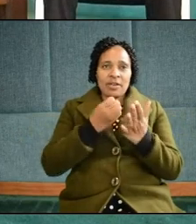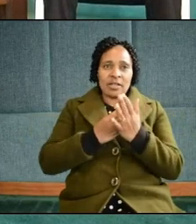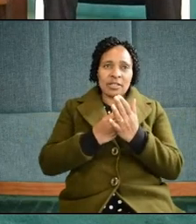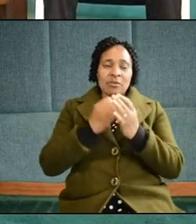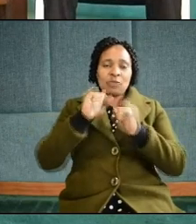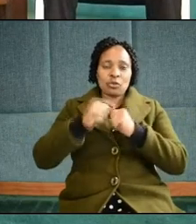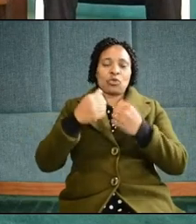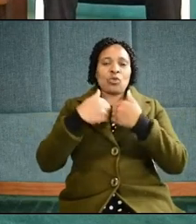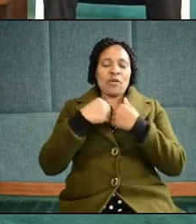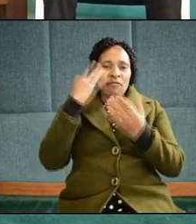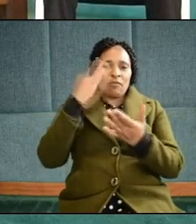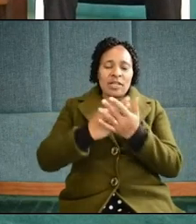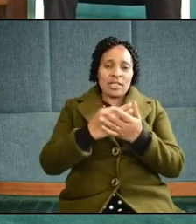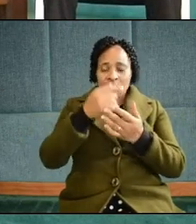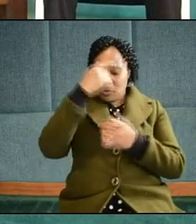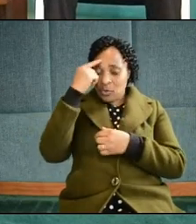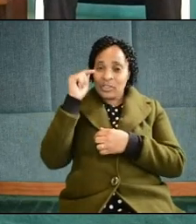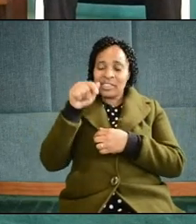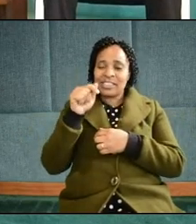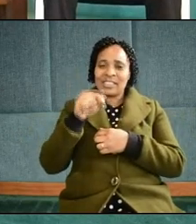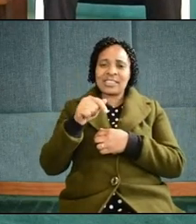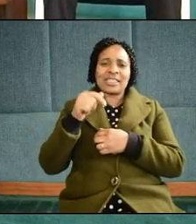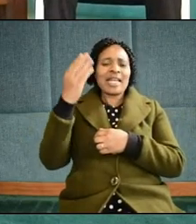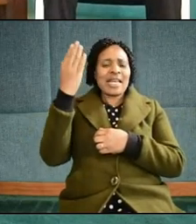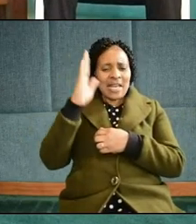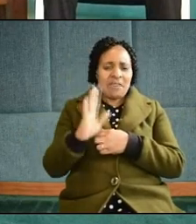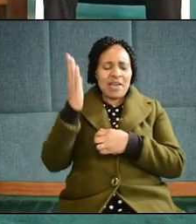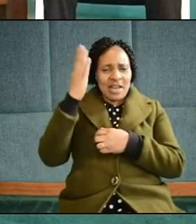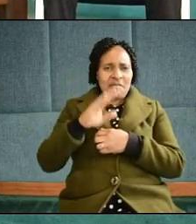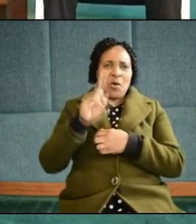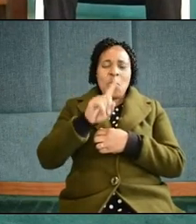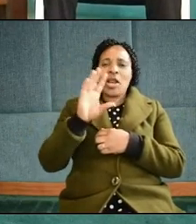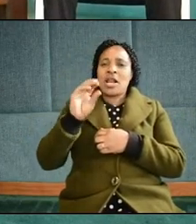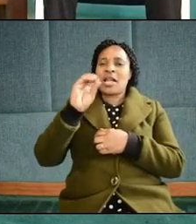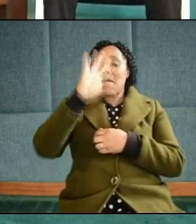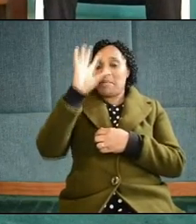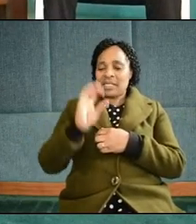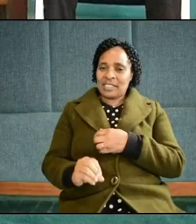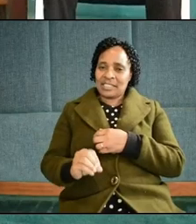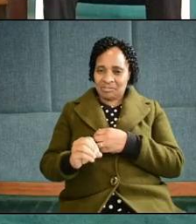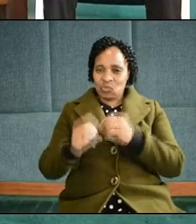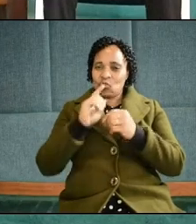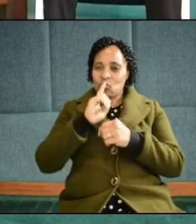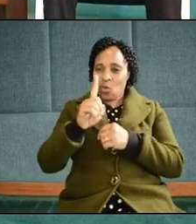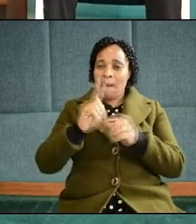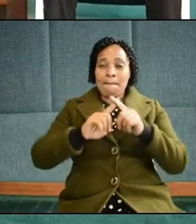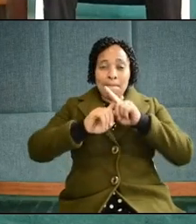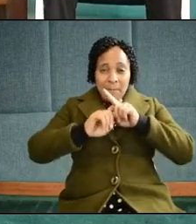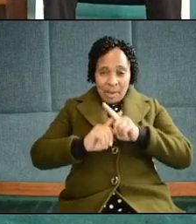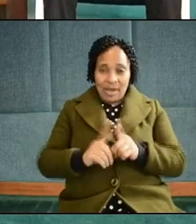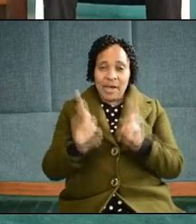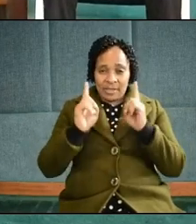our faith. And because of that, we will never be 100% certain. So we just need to